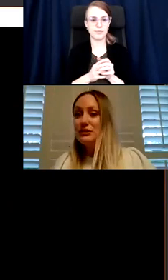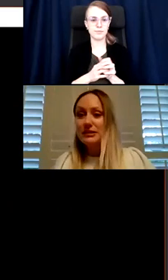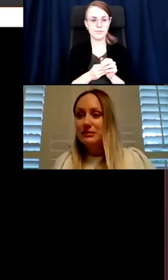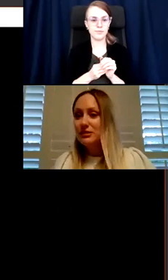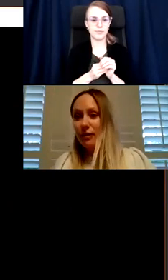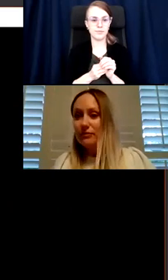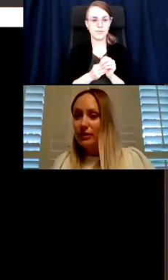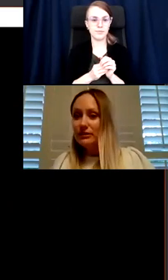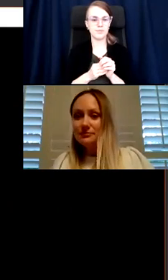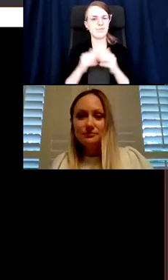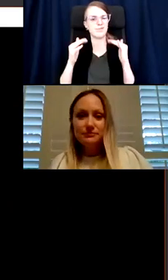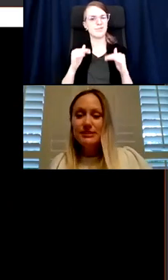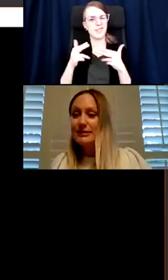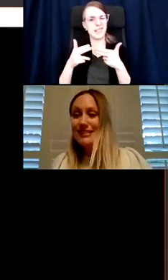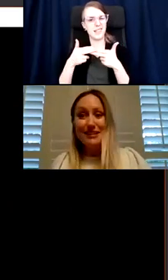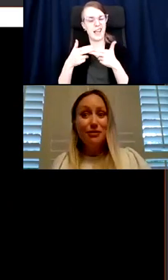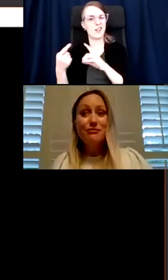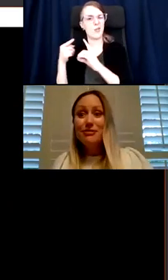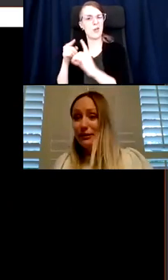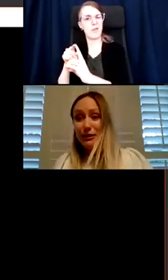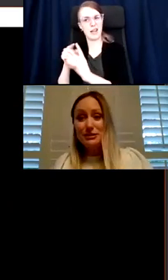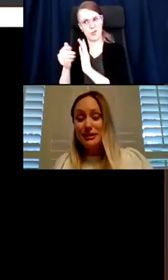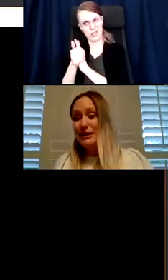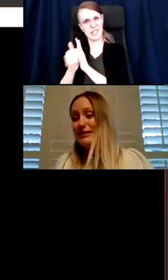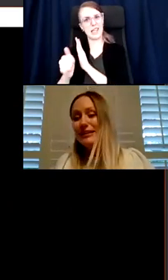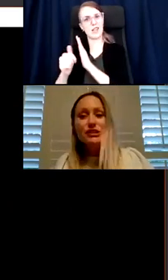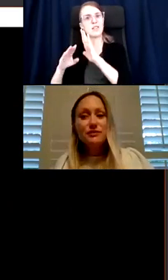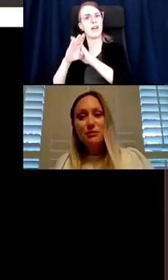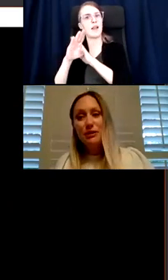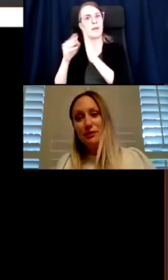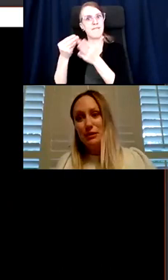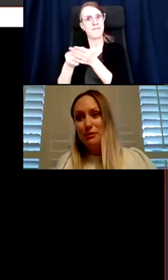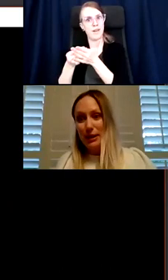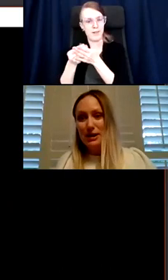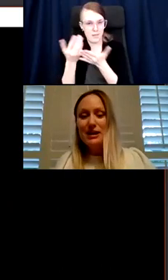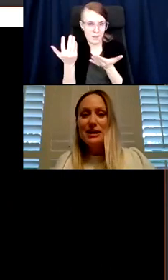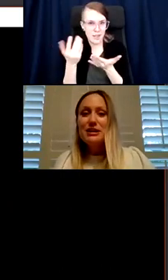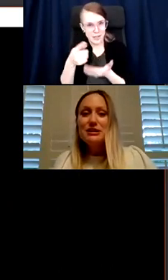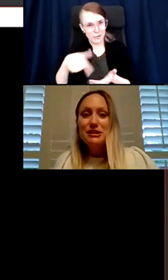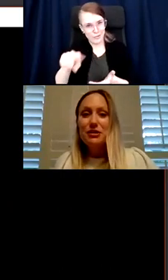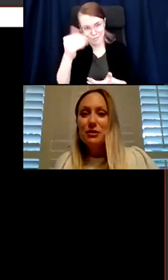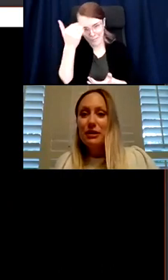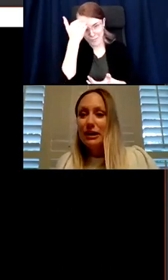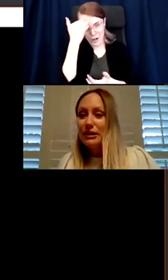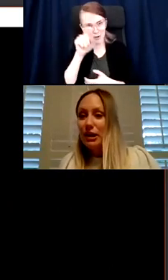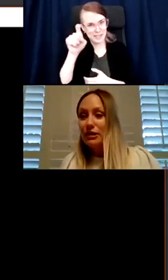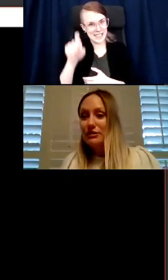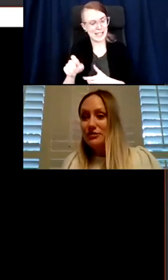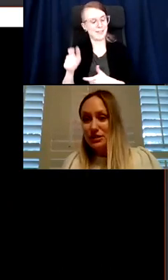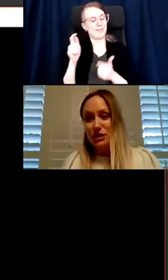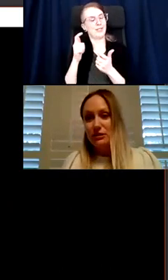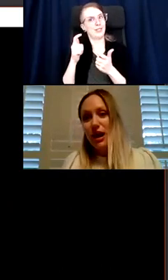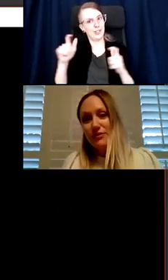back to the Skills Development Fund, Texas is a very large state, as each and every one of you are aware. So here in